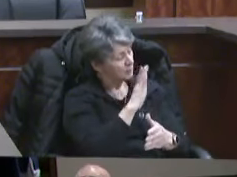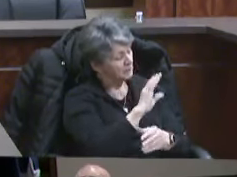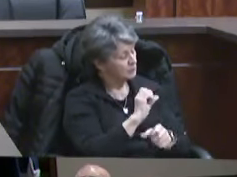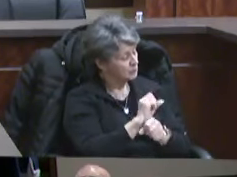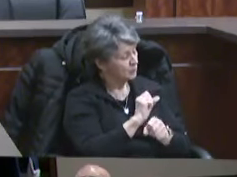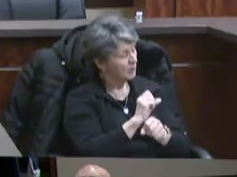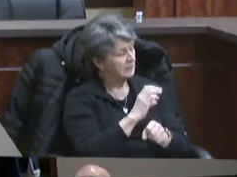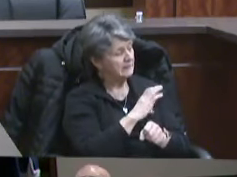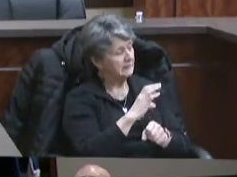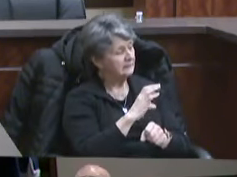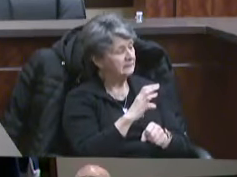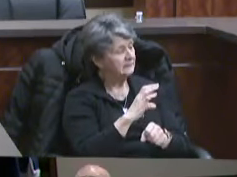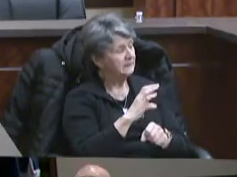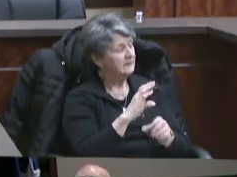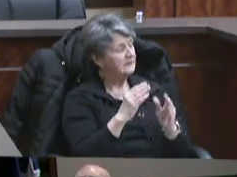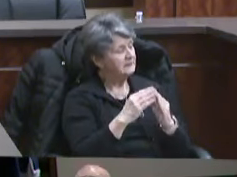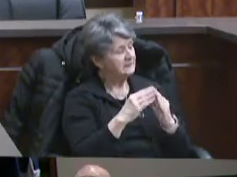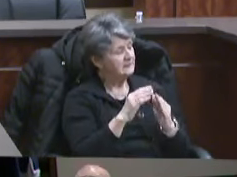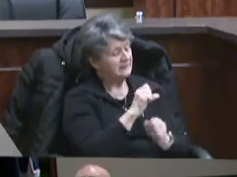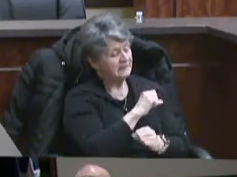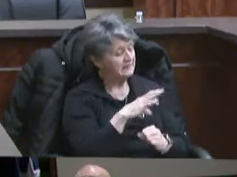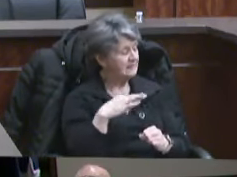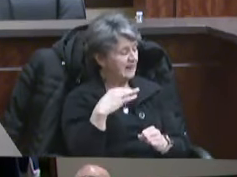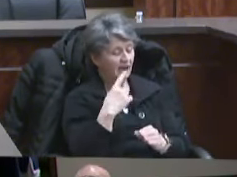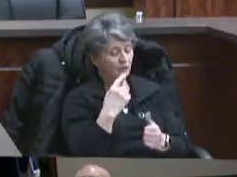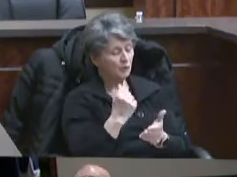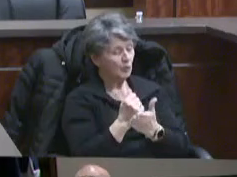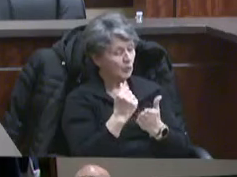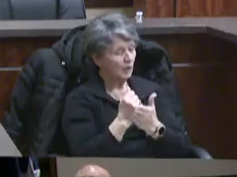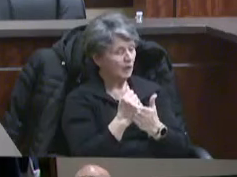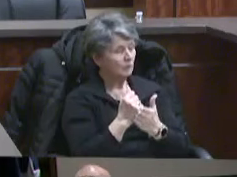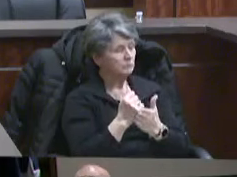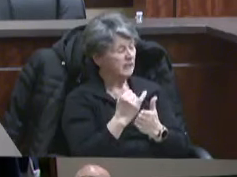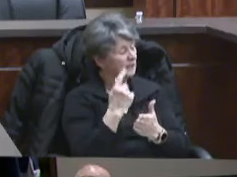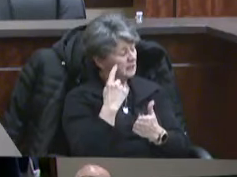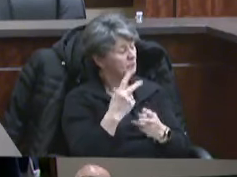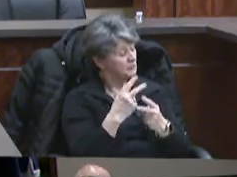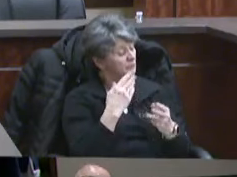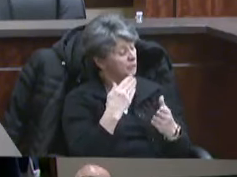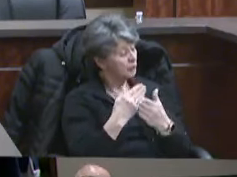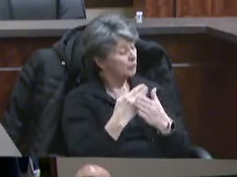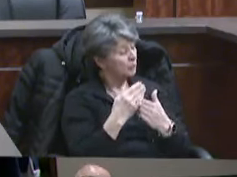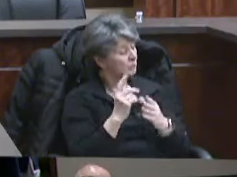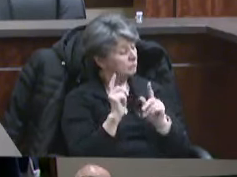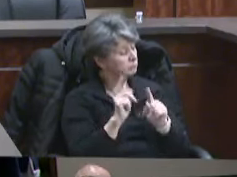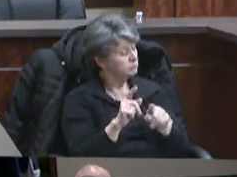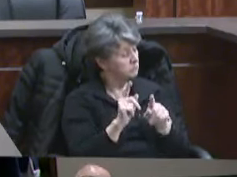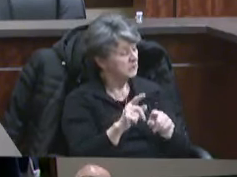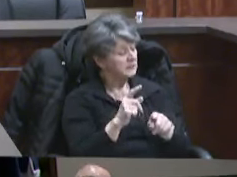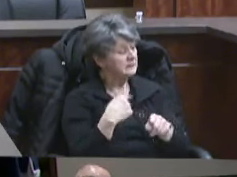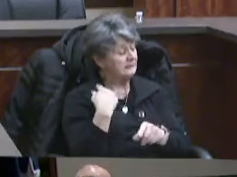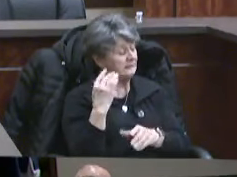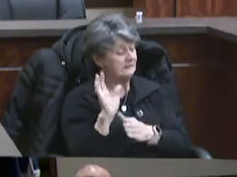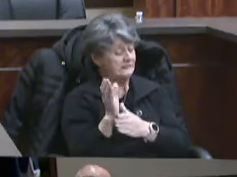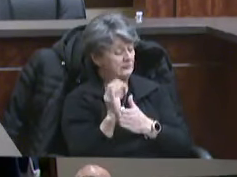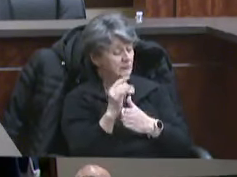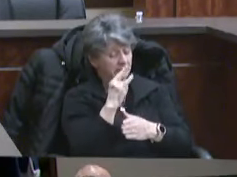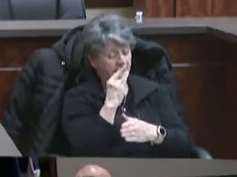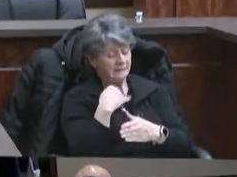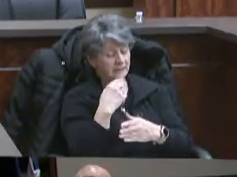city staff that assisted, as well as I think very good turnout, and looked like kids had a very good time.